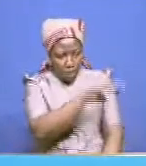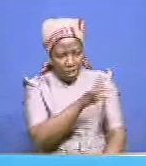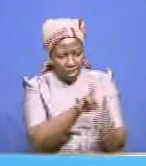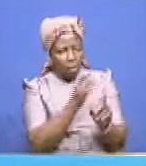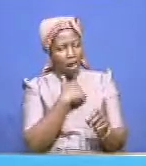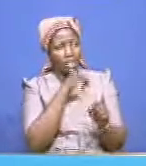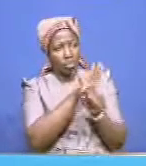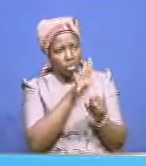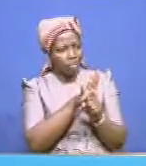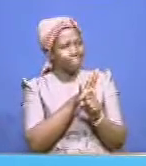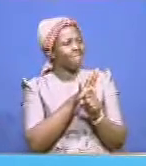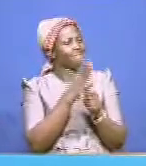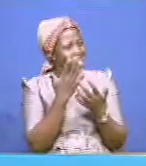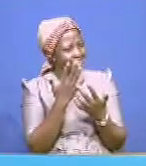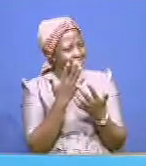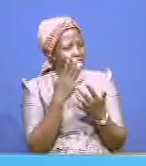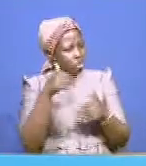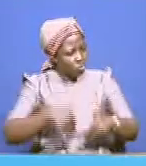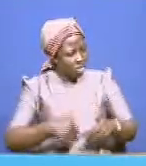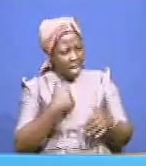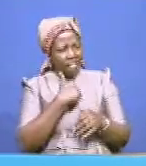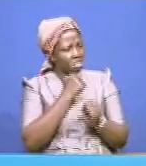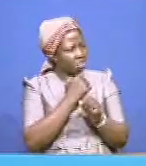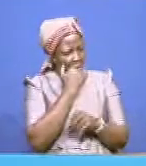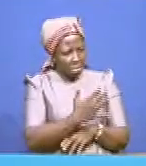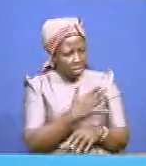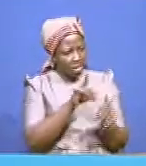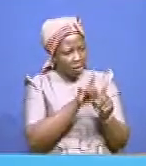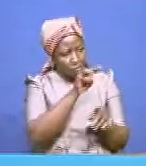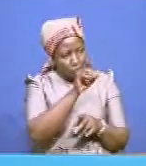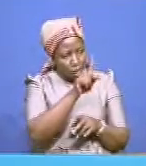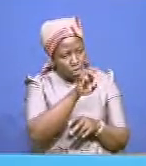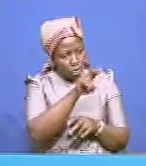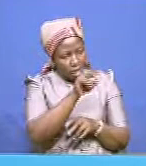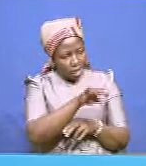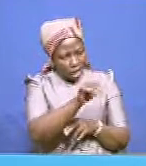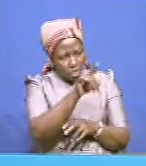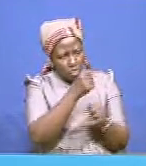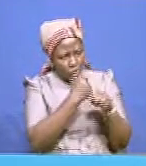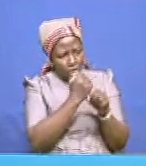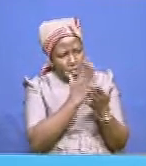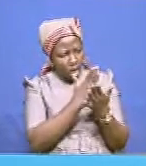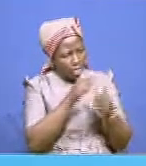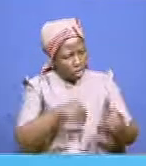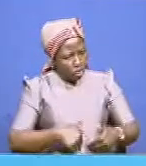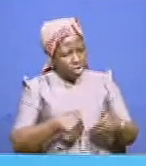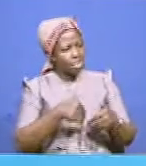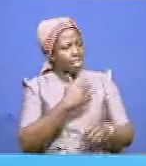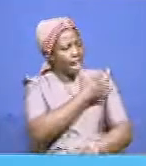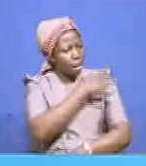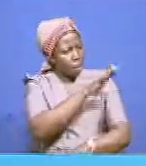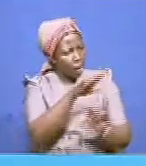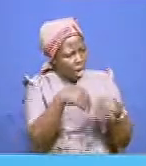of unemployment, even in Makueni County. How are you assuring that at least the youths are empowered?